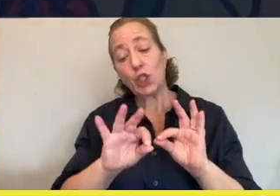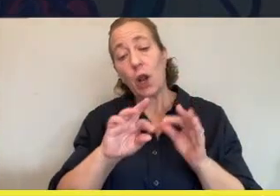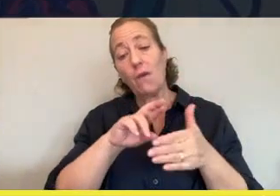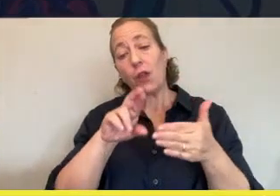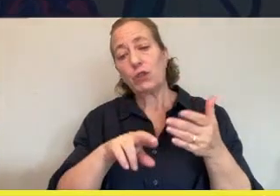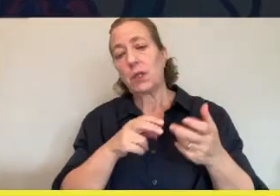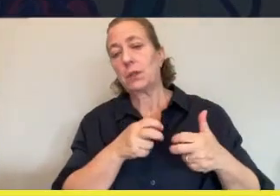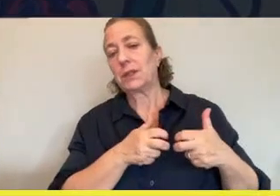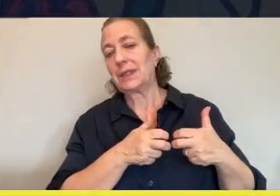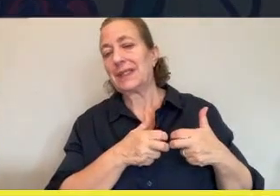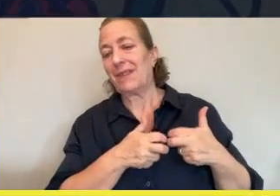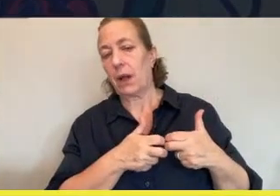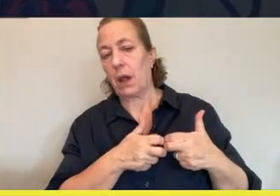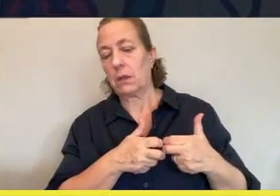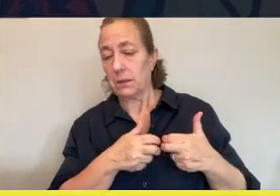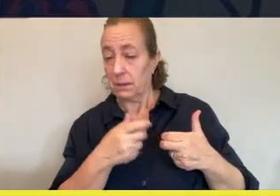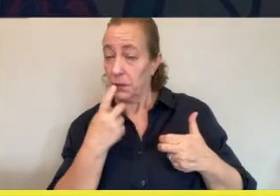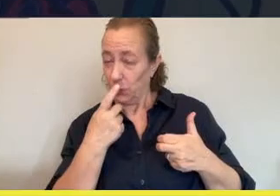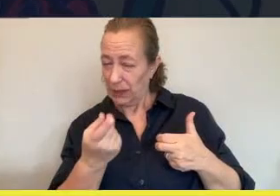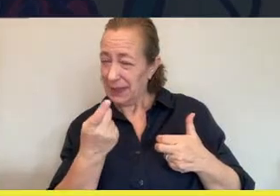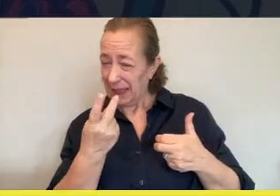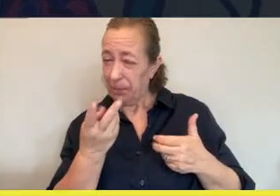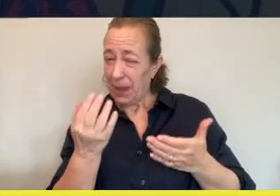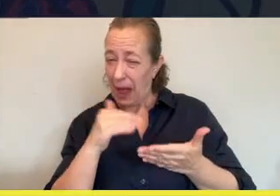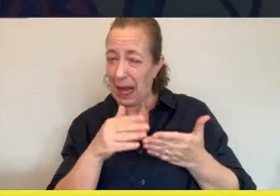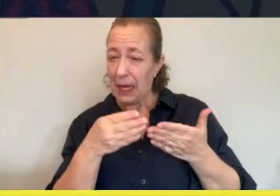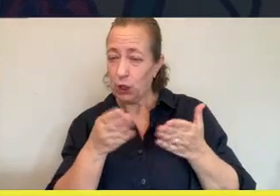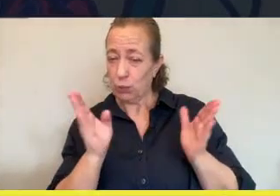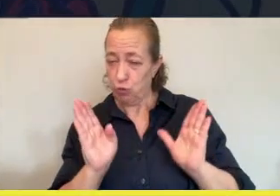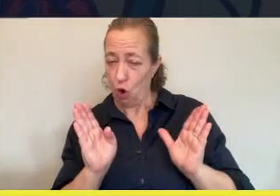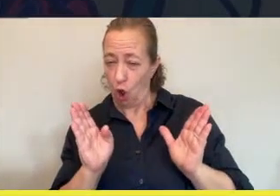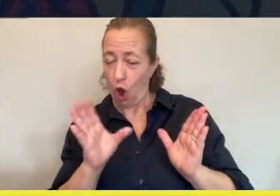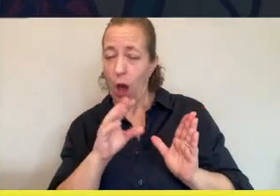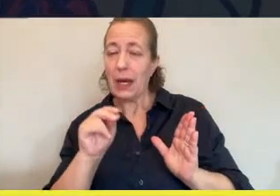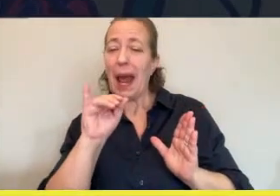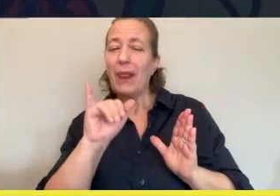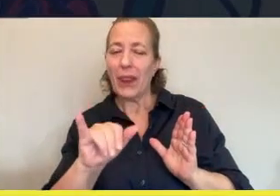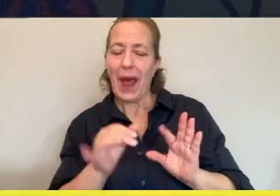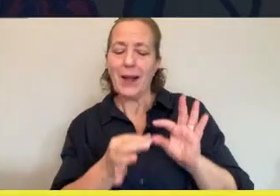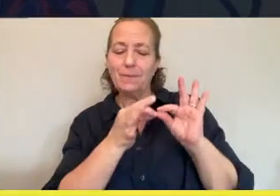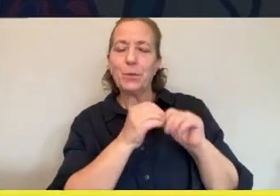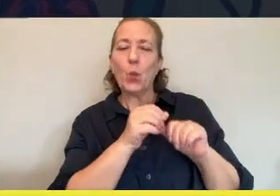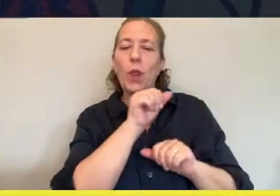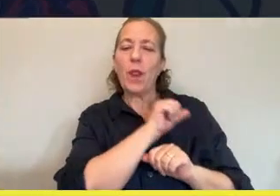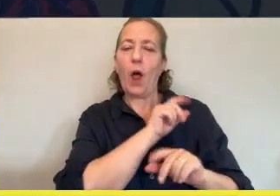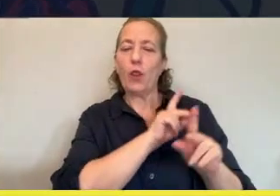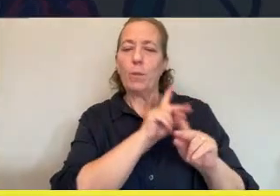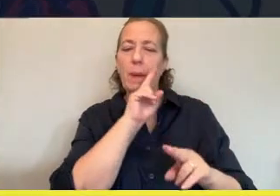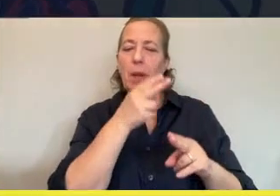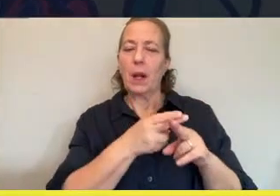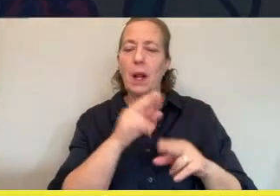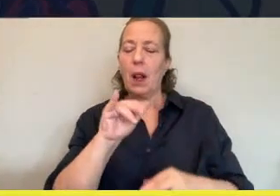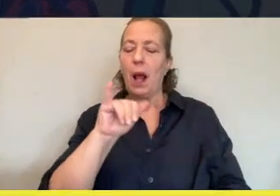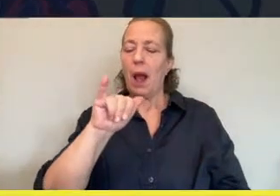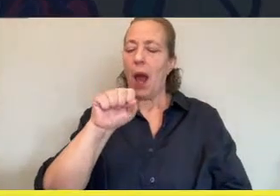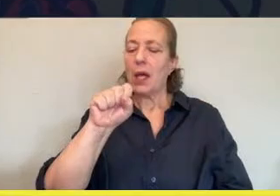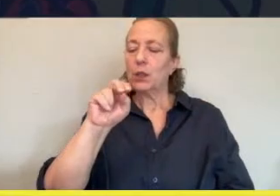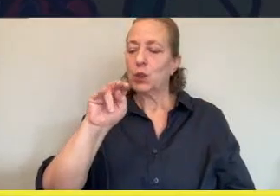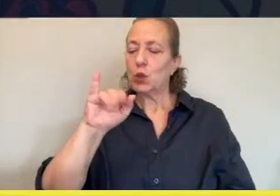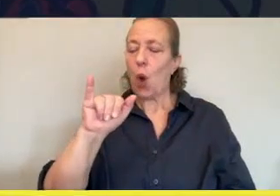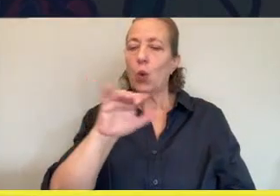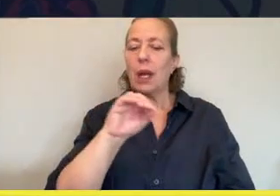very broad, and I think it speaks to some of the things that previous presenters have mentioned, such as what Dr. Iazzoni and Dr. Meeks mentioned